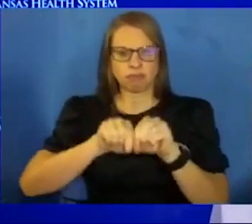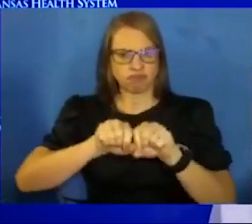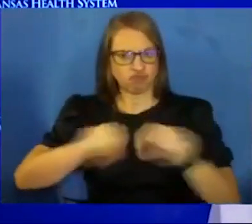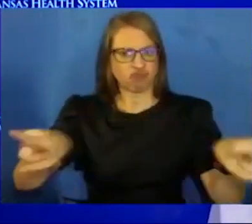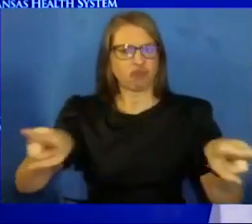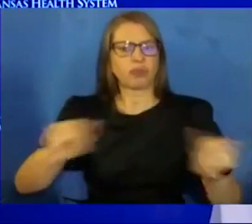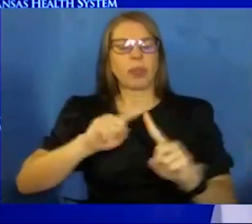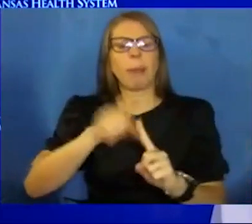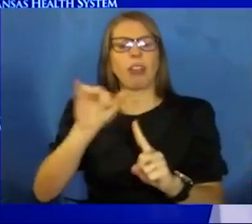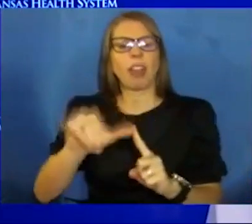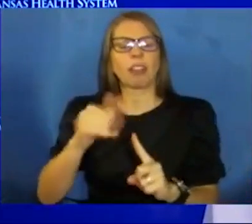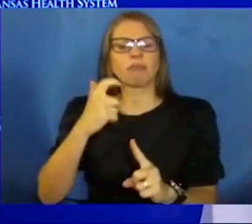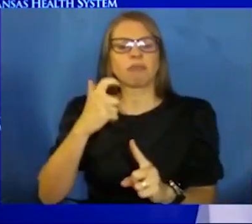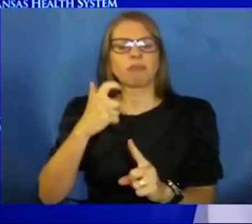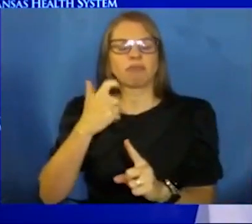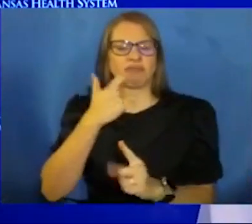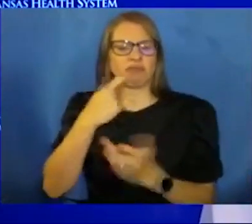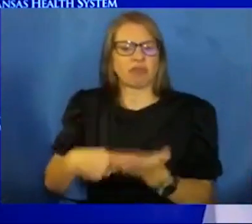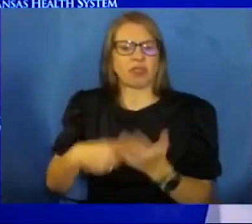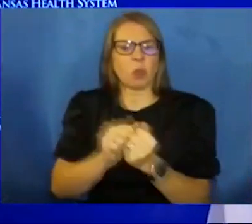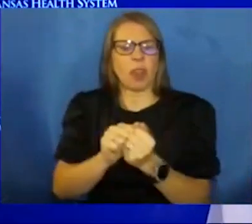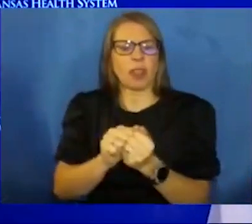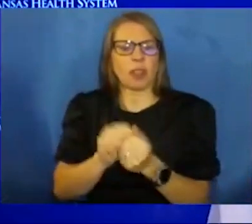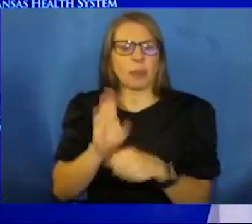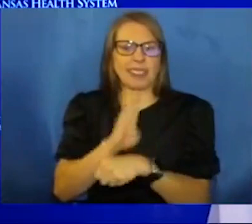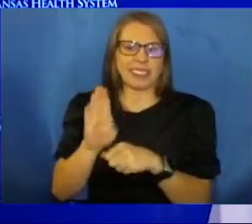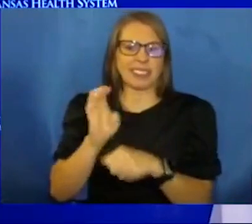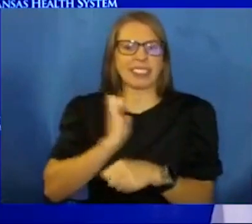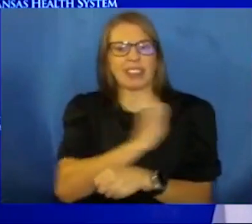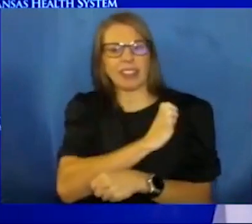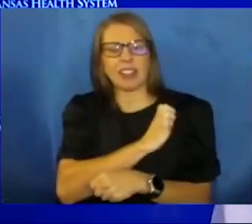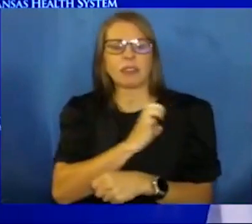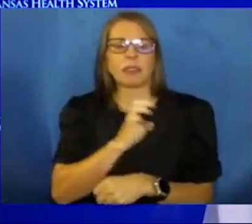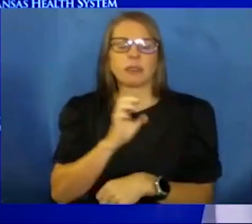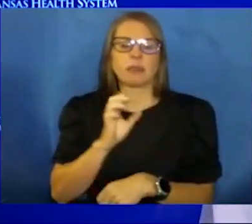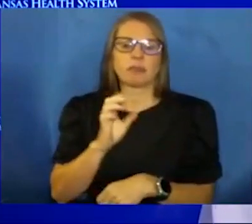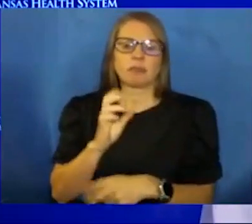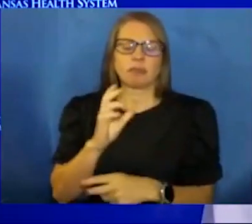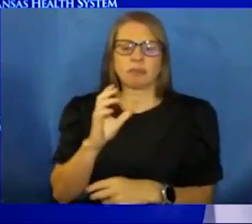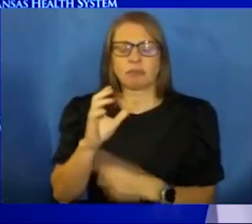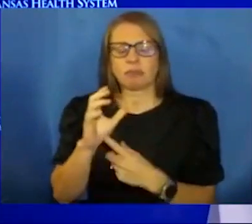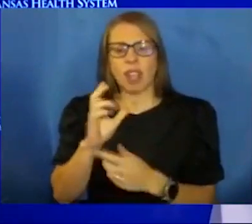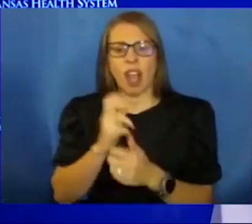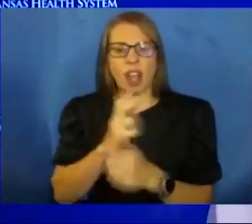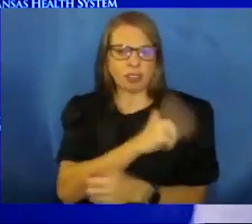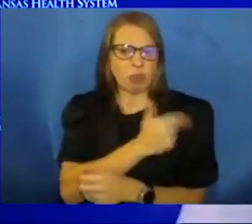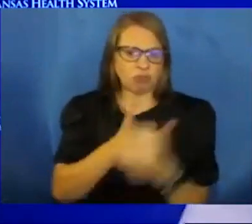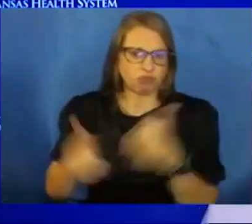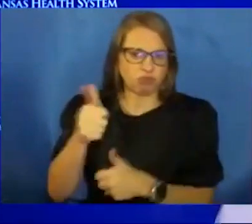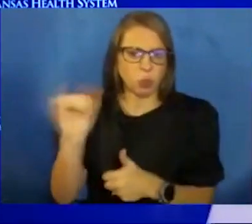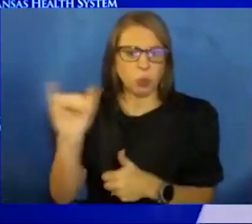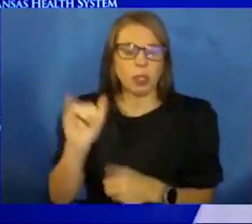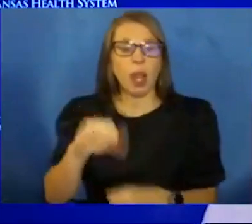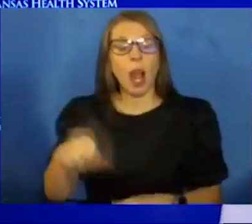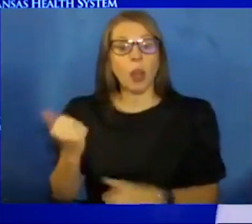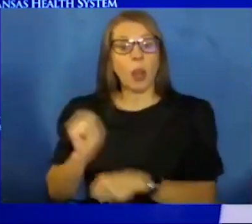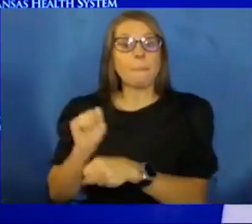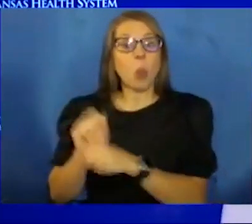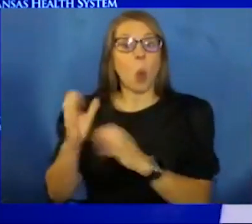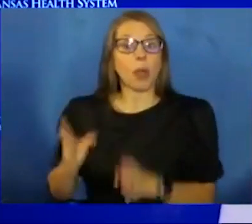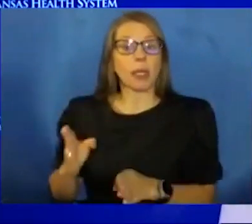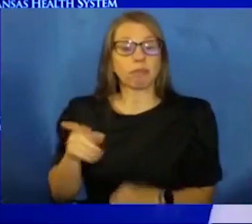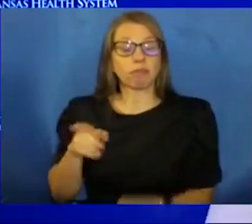some of the physicians and executives yesterday, and actually walking in was talking to an executive as well, one of our other employees who knows people who